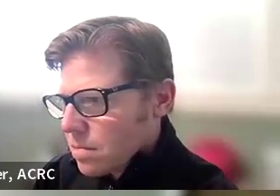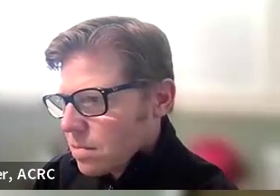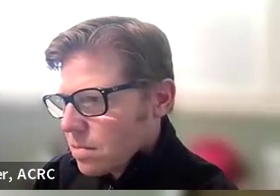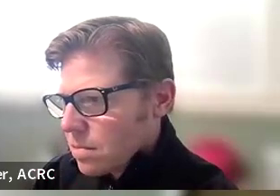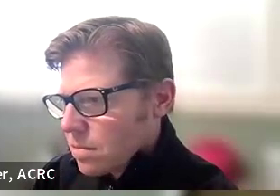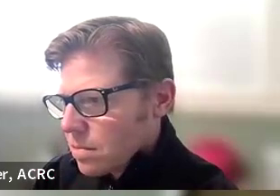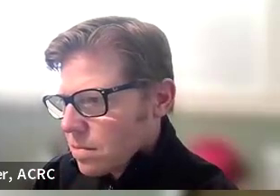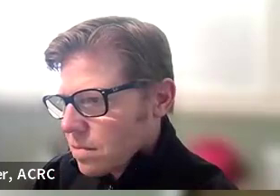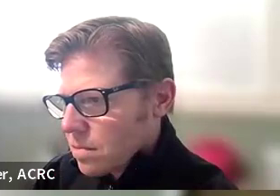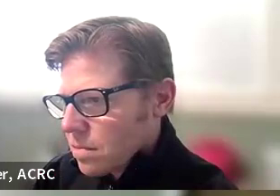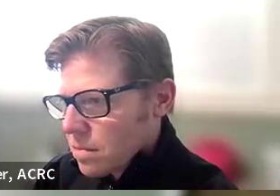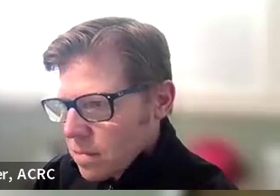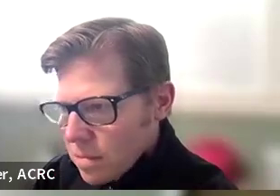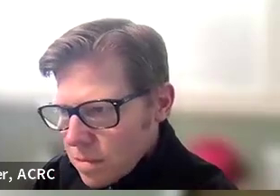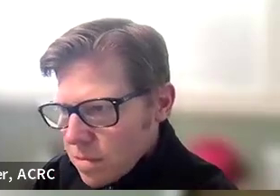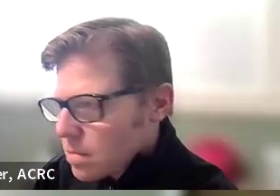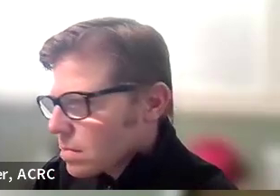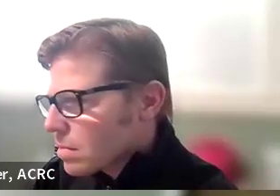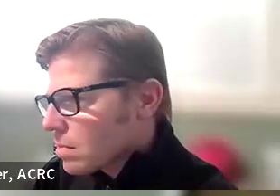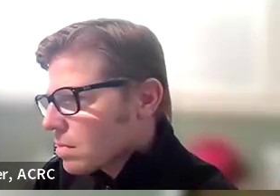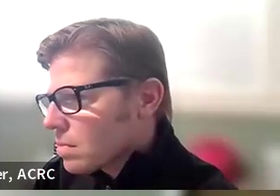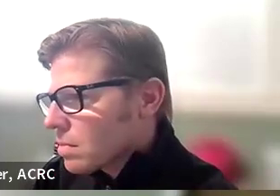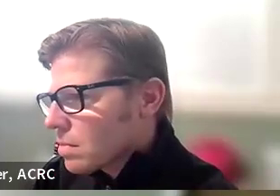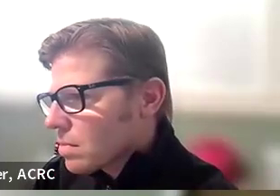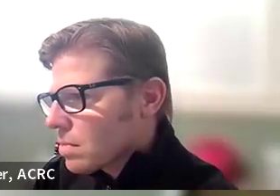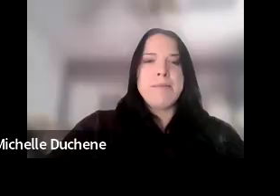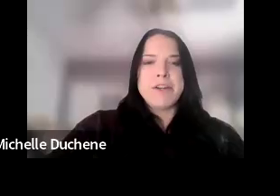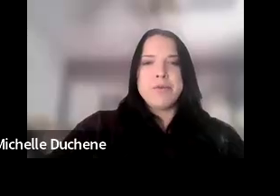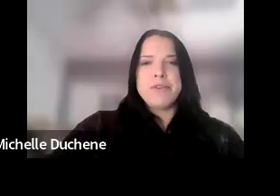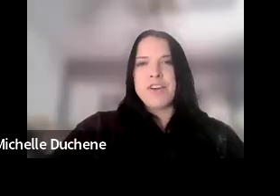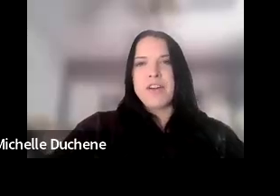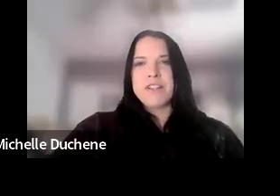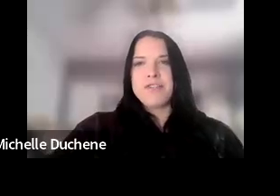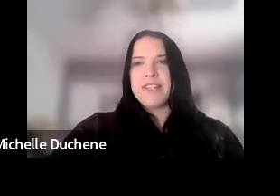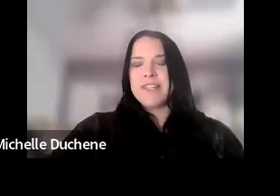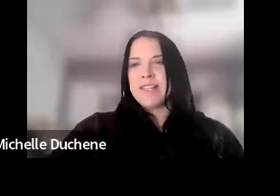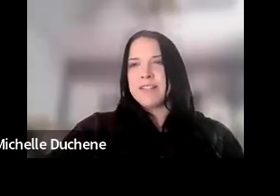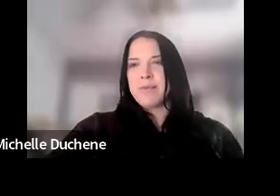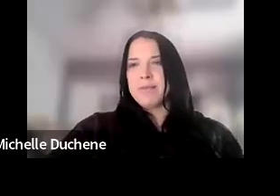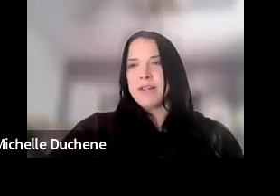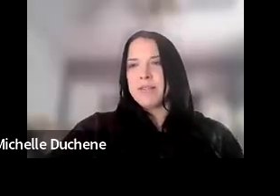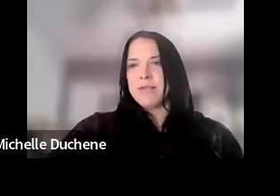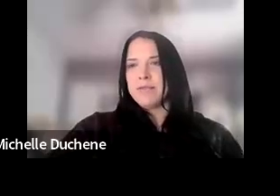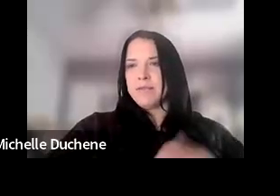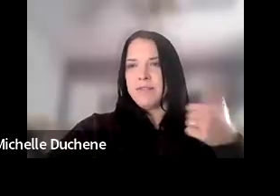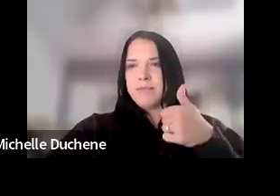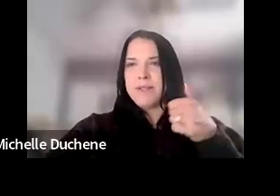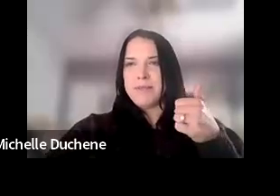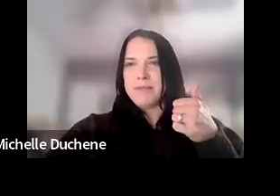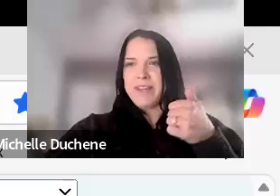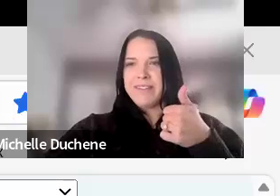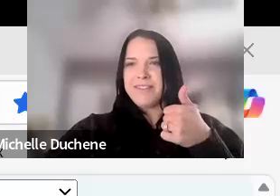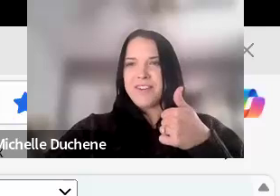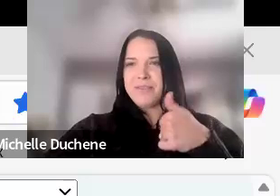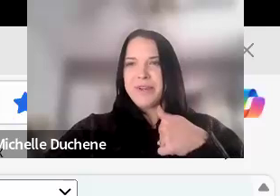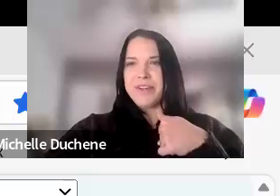Thanks, John. Let me share my screen really quick. I just wanted to remind everybody, I know we've shared on this. You seen the DDS website? Thumbs